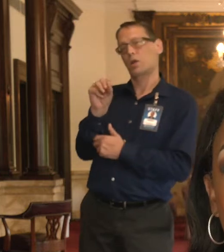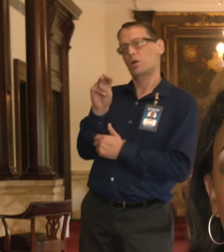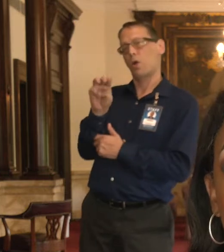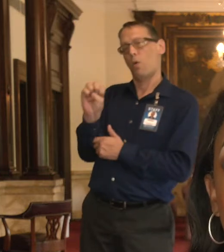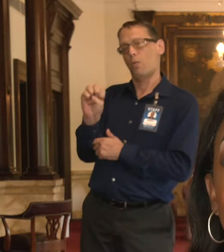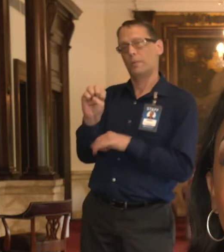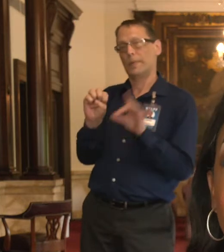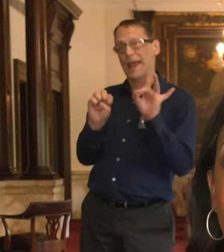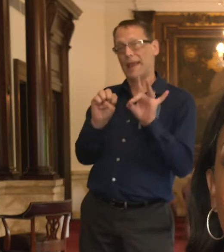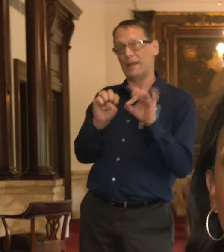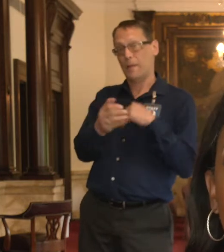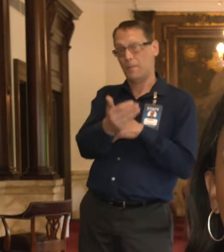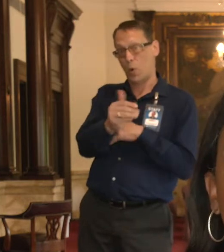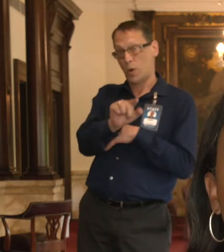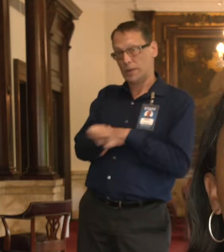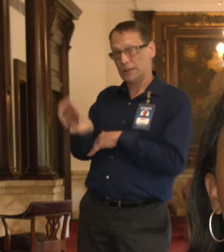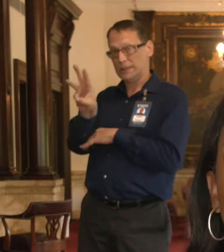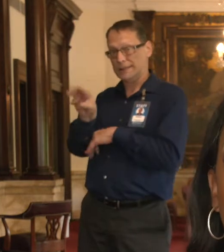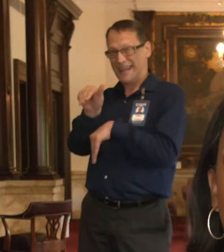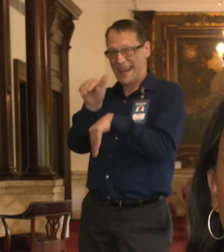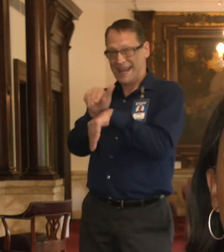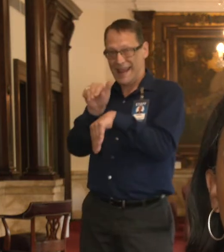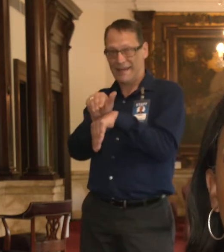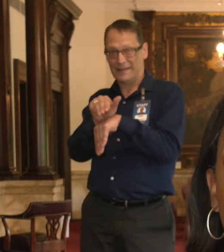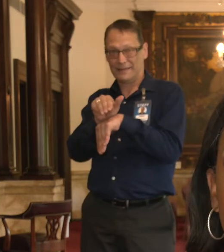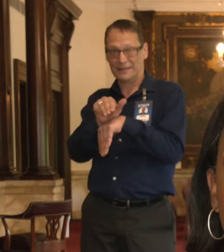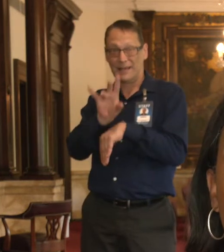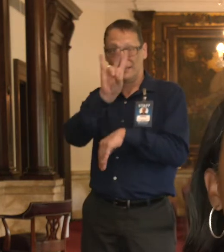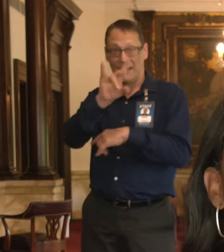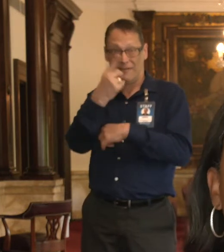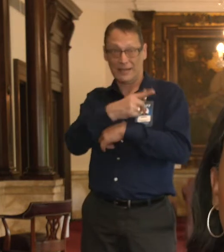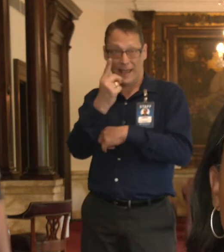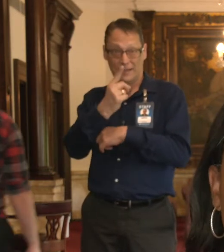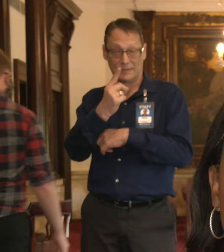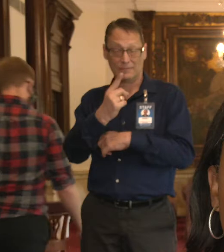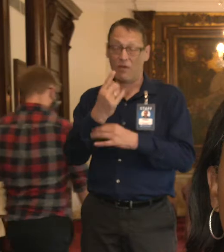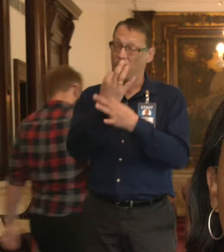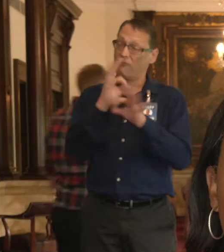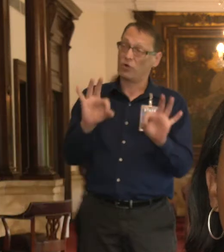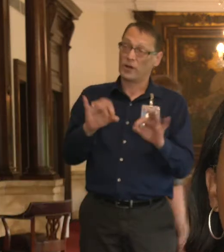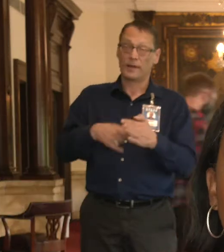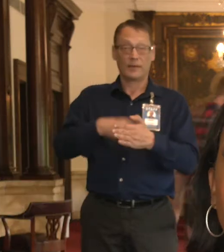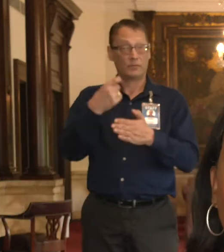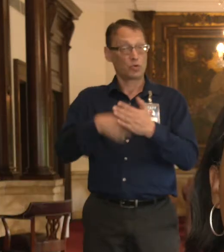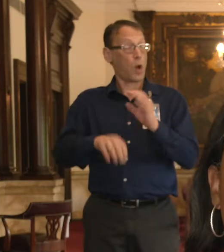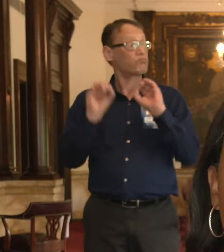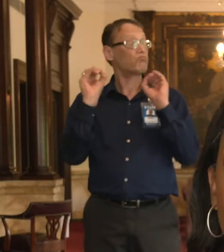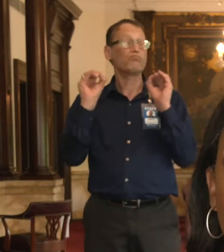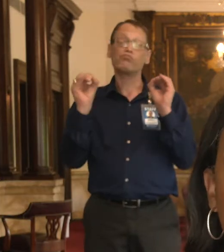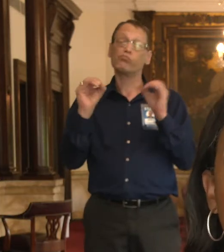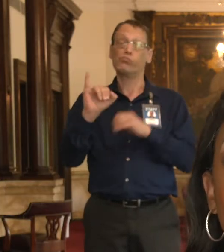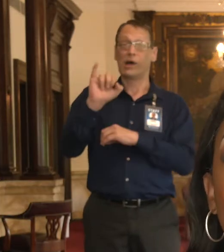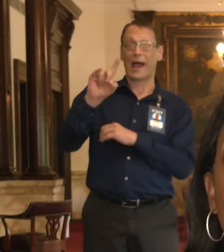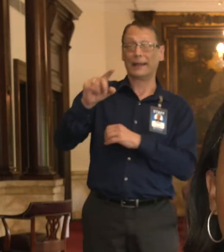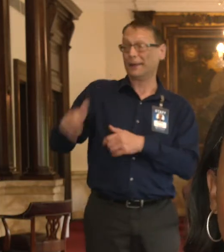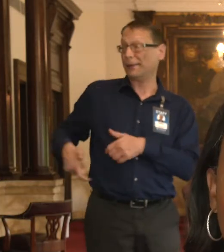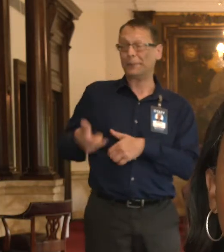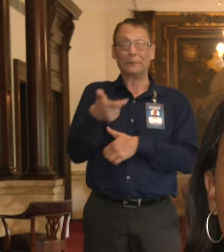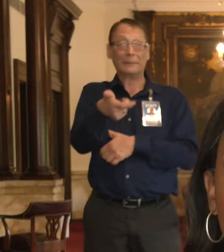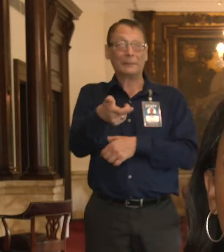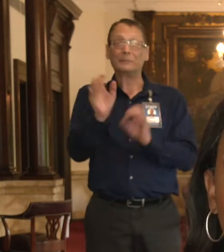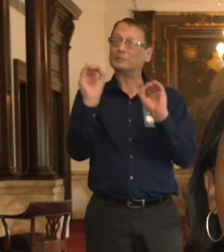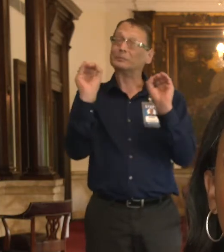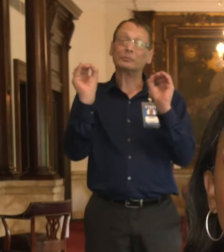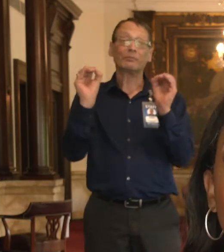6 p.m., 7 days a week. It's no cost, it's free, no IDs required, and no appointments required, so walk-ins